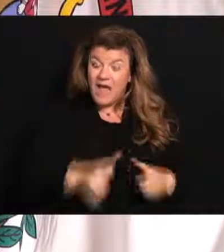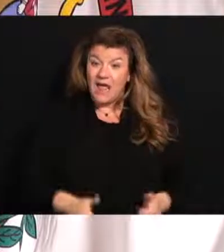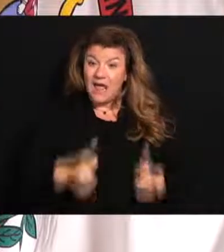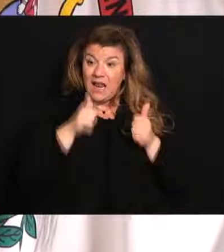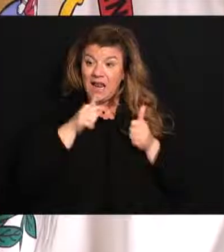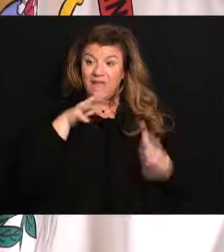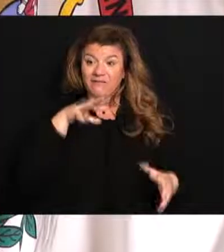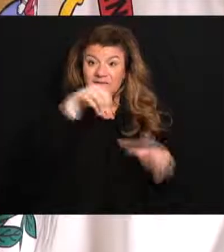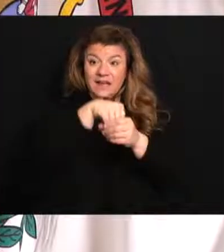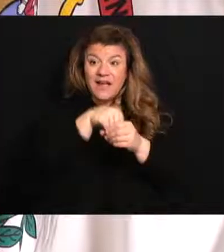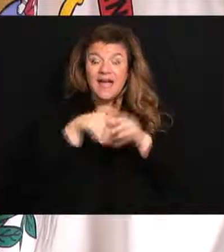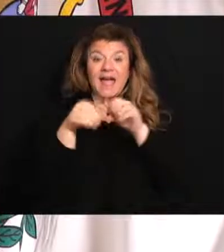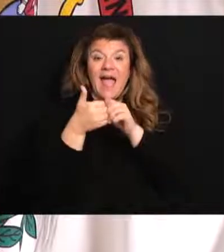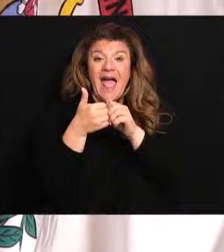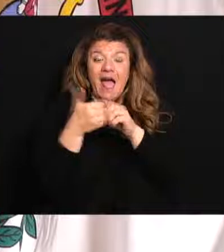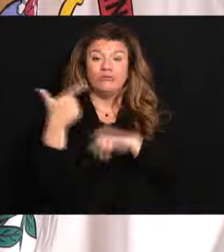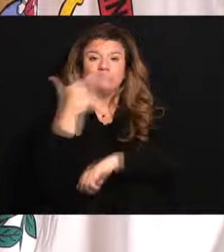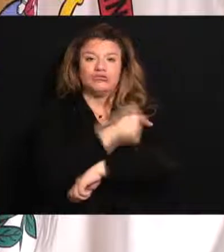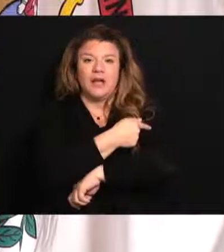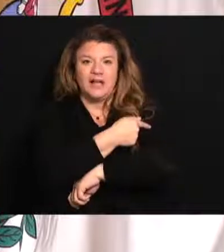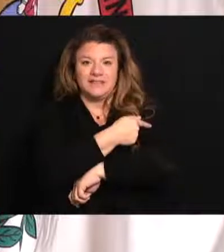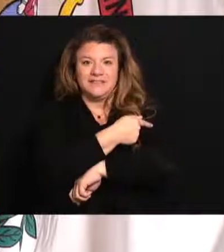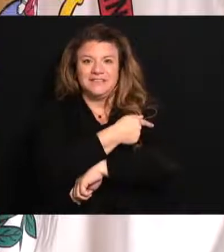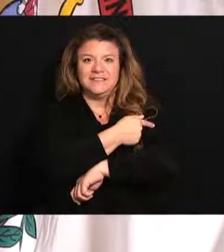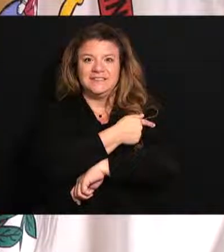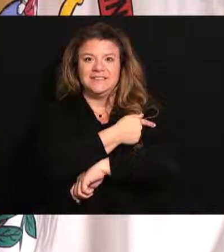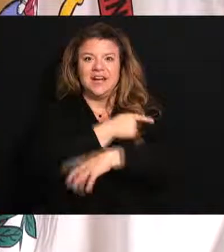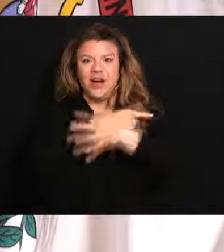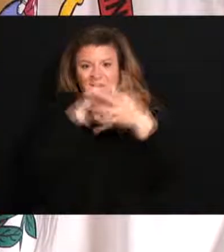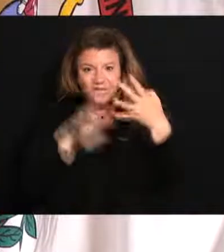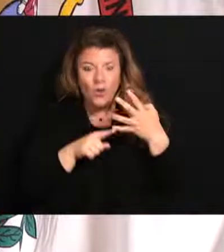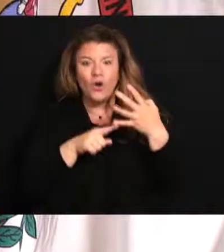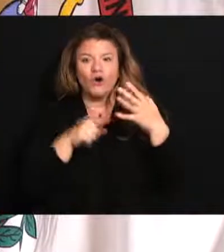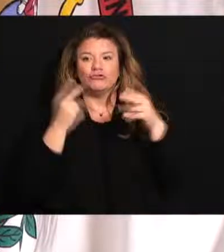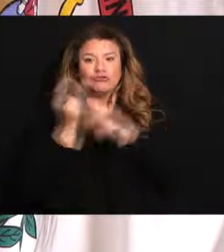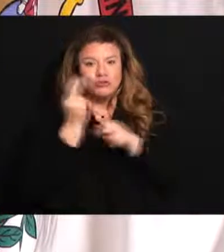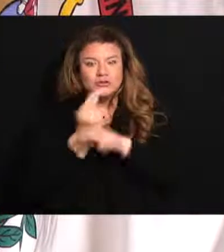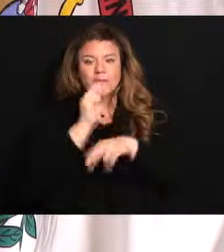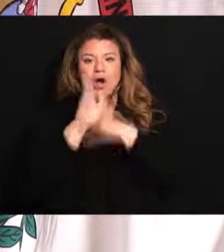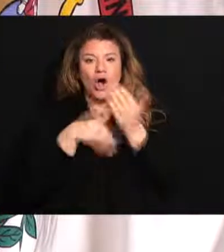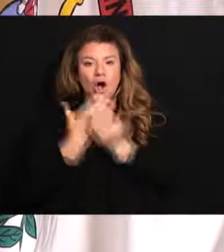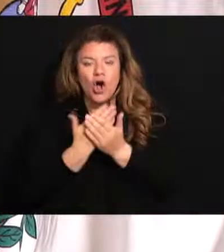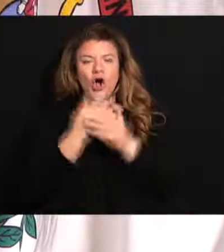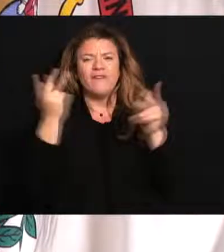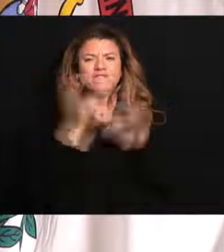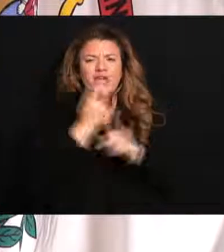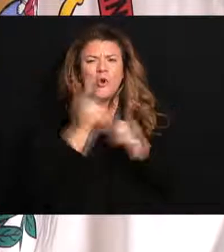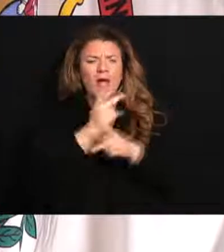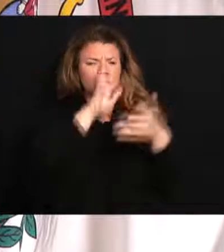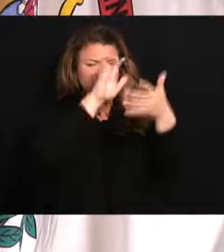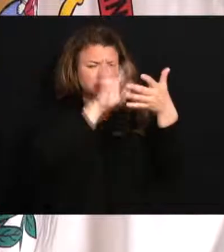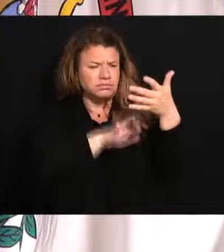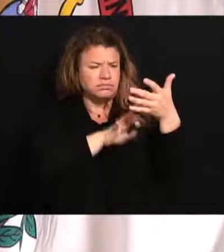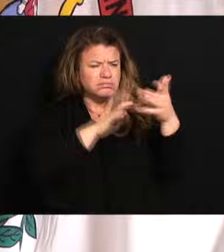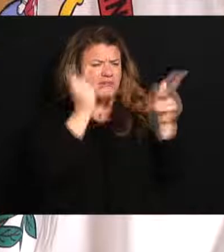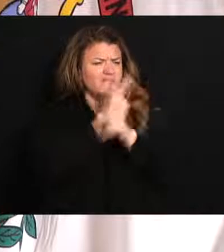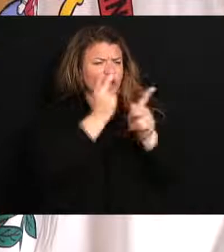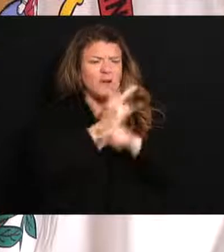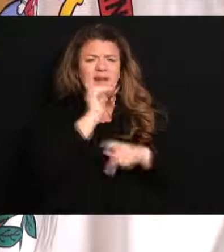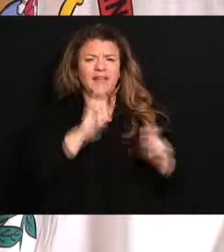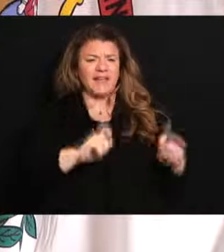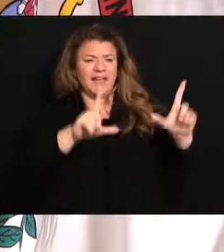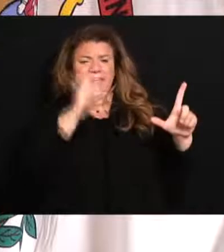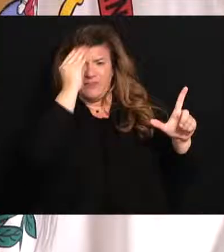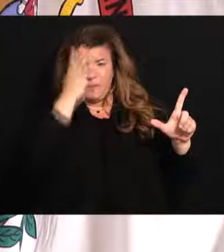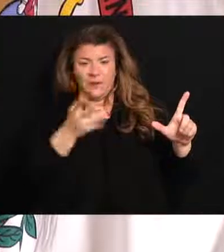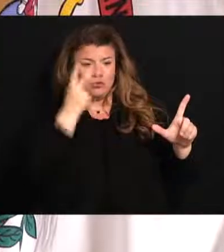booster shots, vaccinations. Stay on top of your game. Use absolutely our calculator, that we have that you have